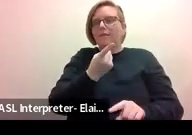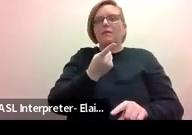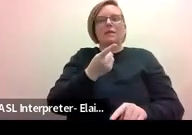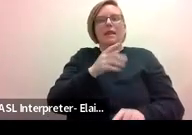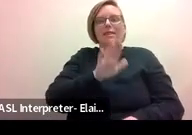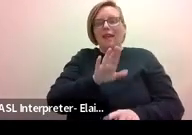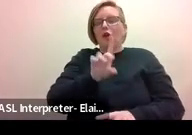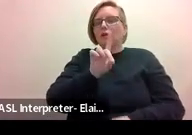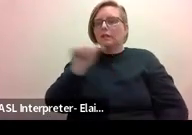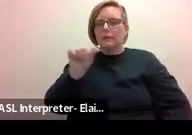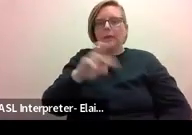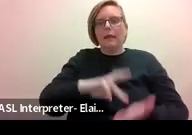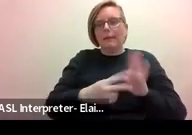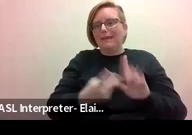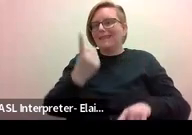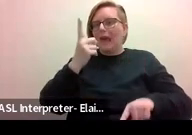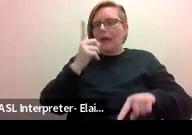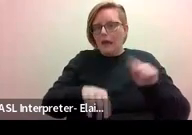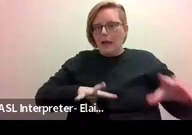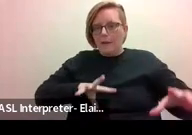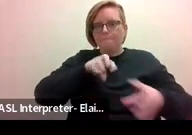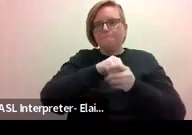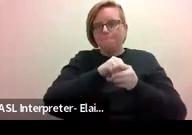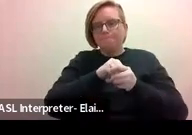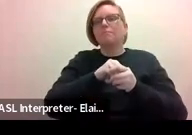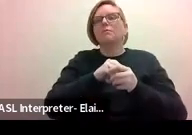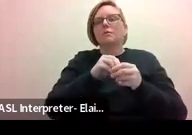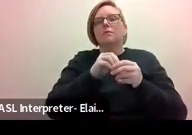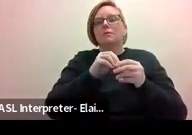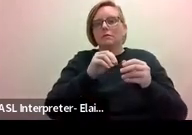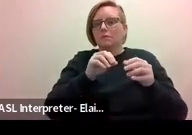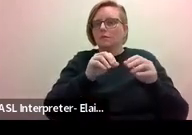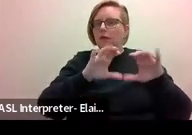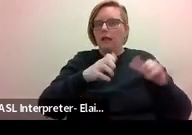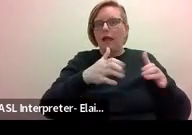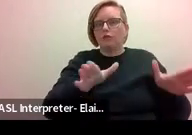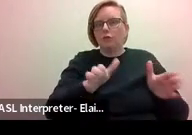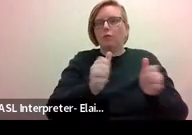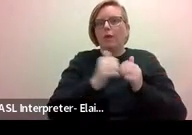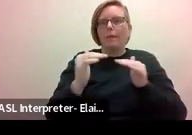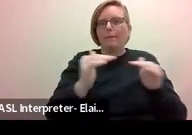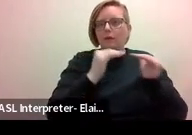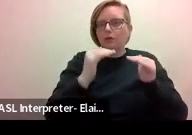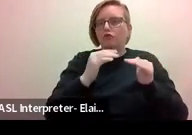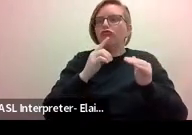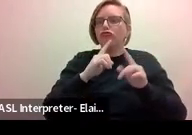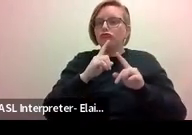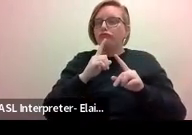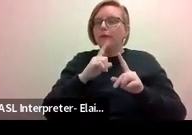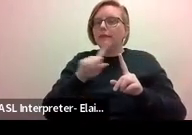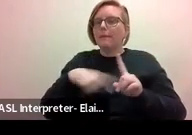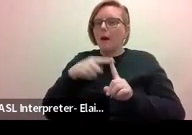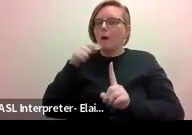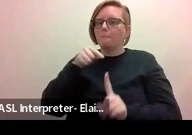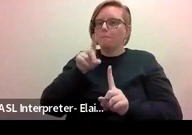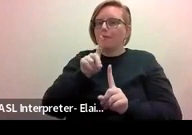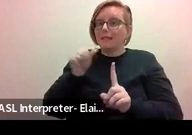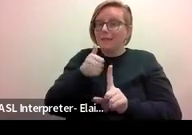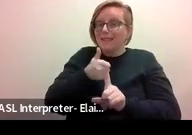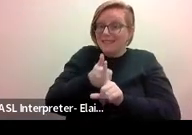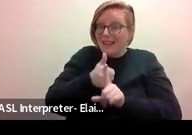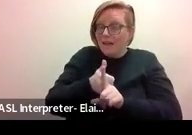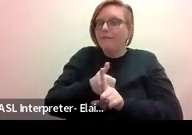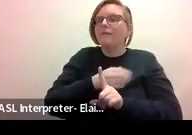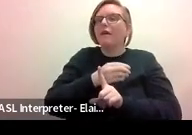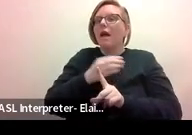classes with their peers, basically. So it's really about the nature or severity of the disability. But